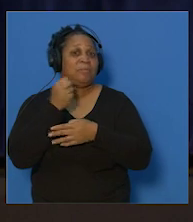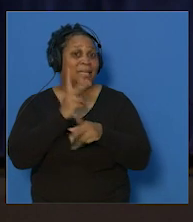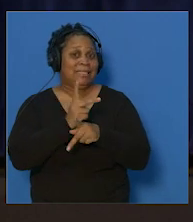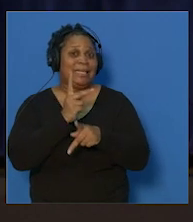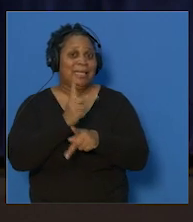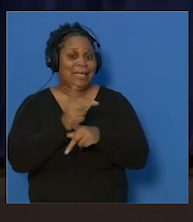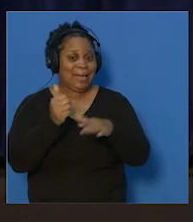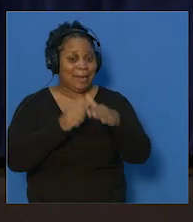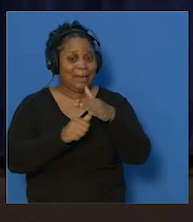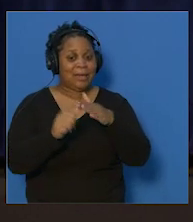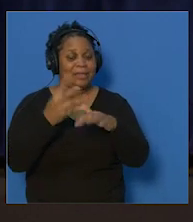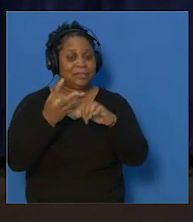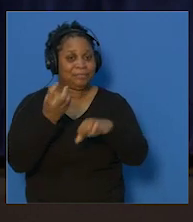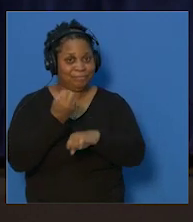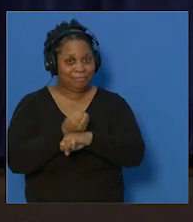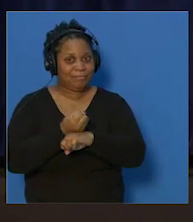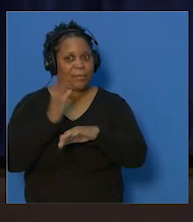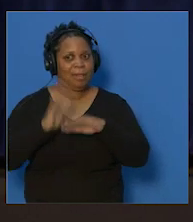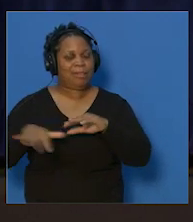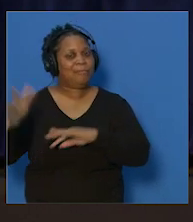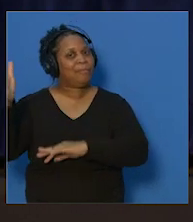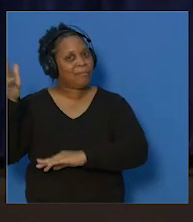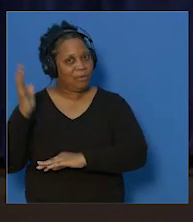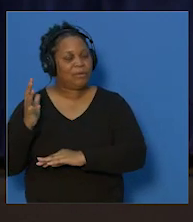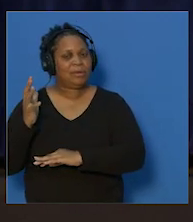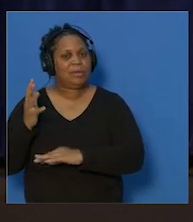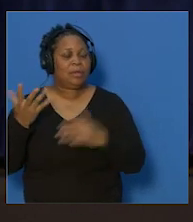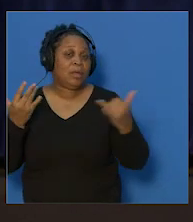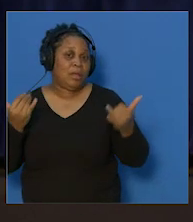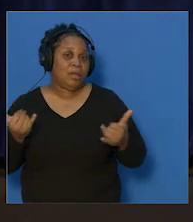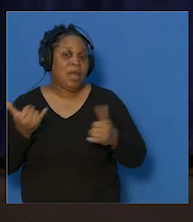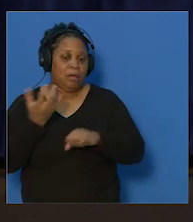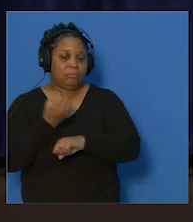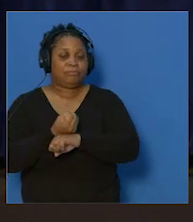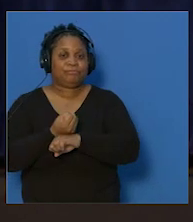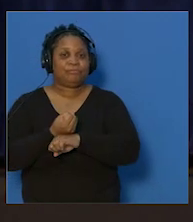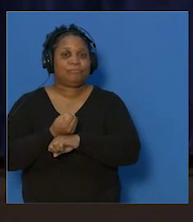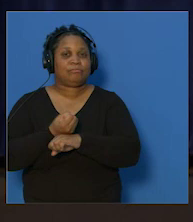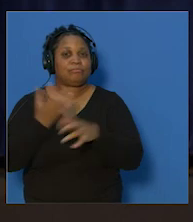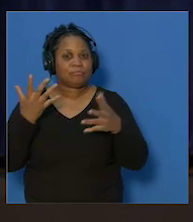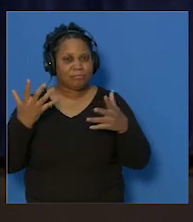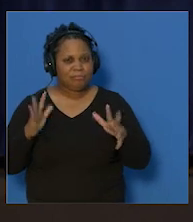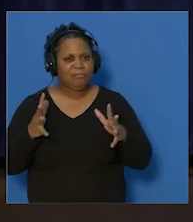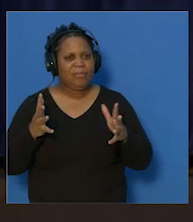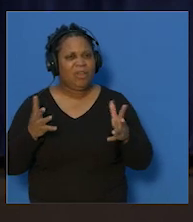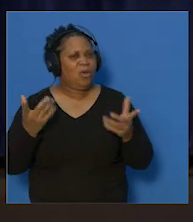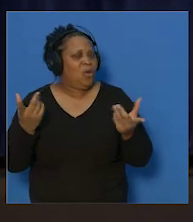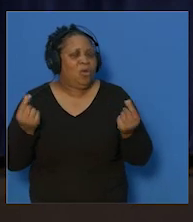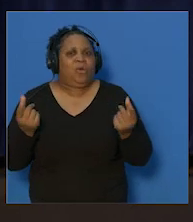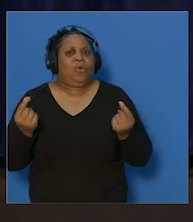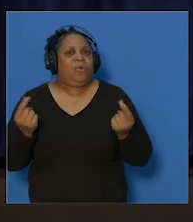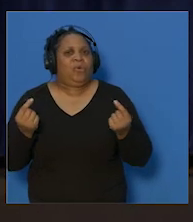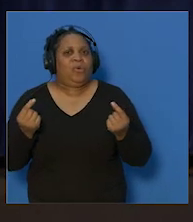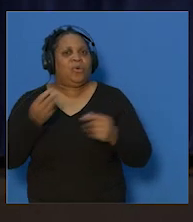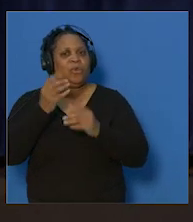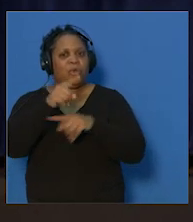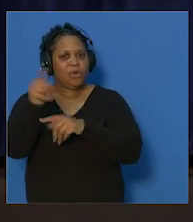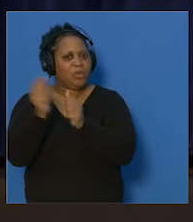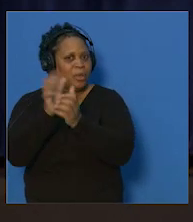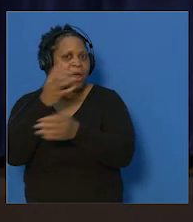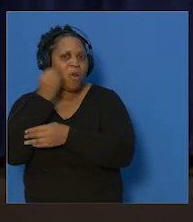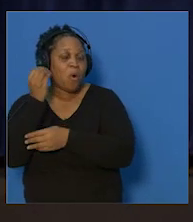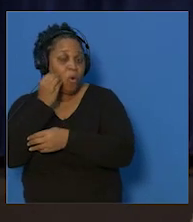of under the shelter-in-place than they were prior. Now that the shelter-in-place is being lifted, what will happen to our homeless population, and